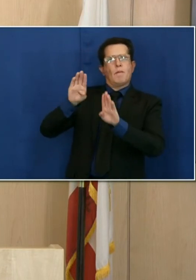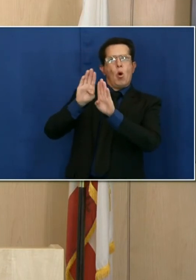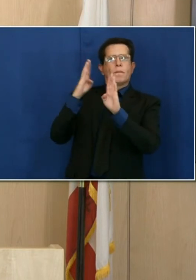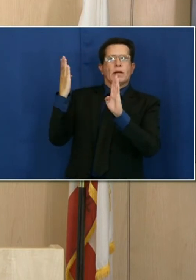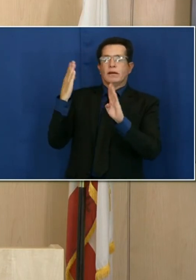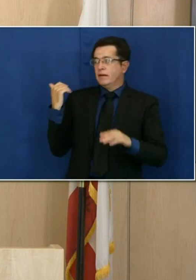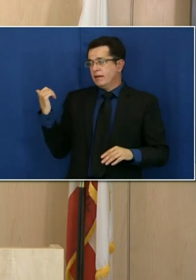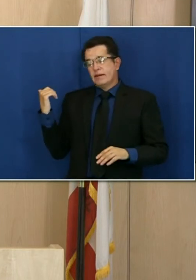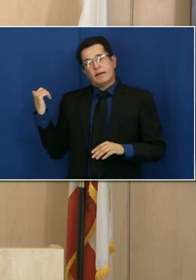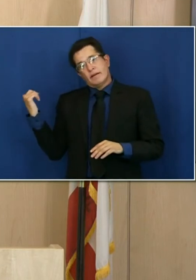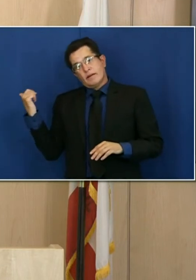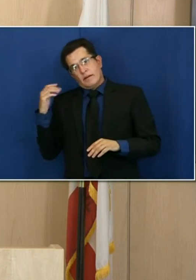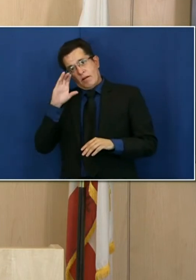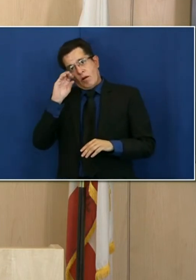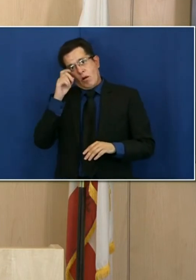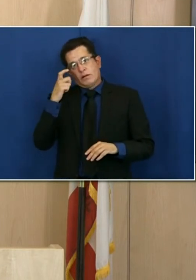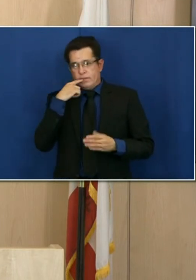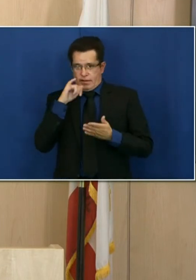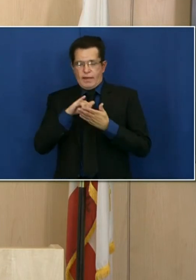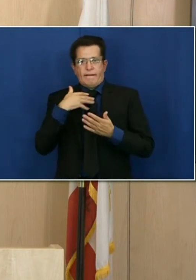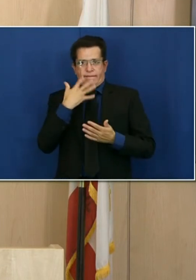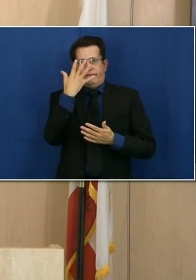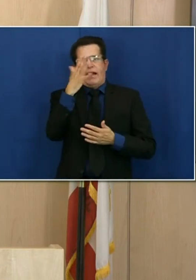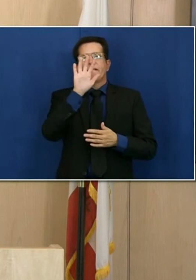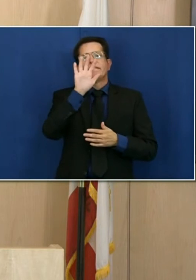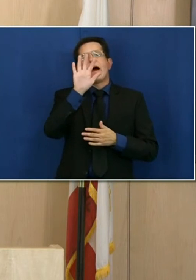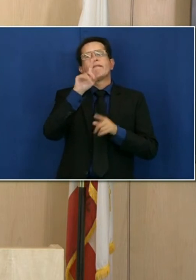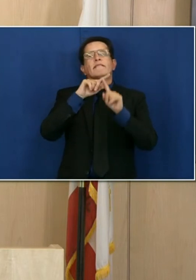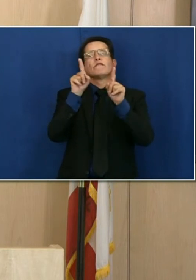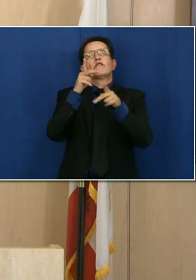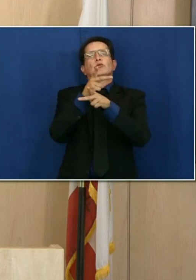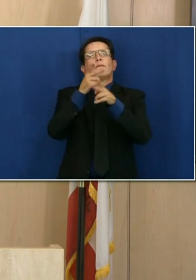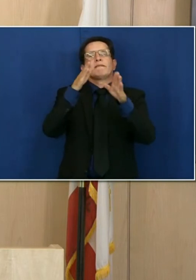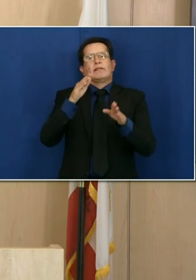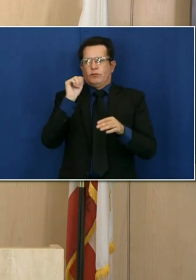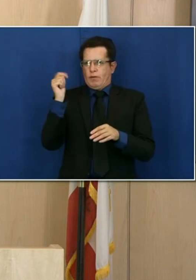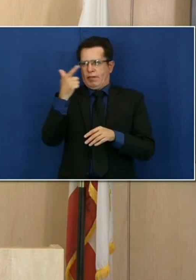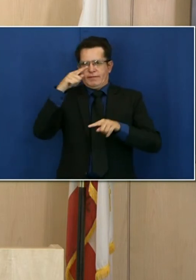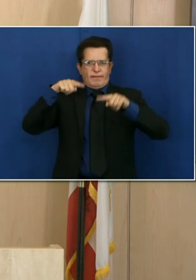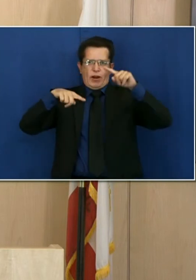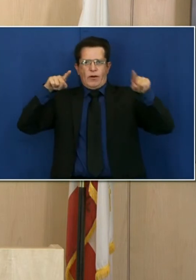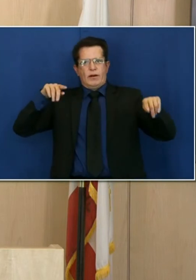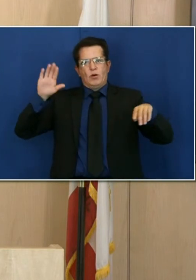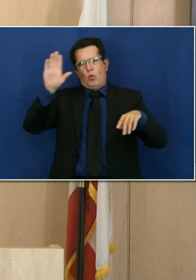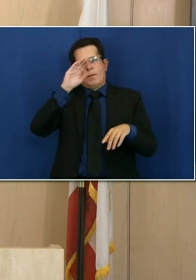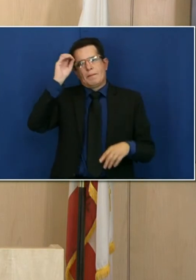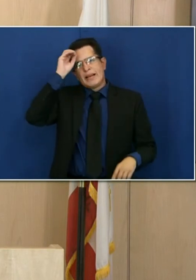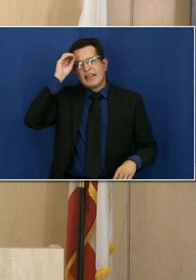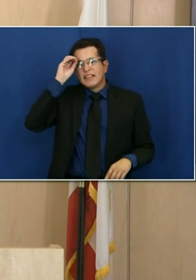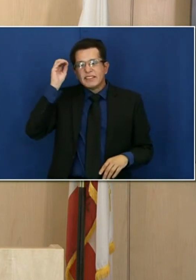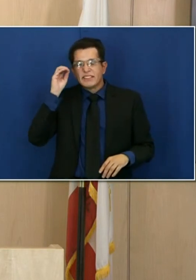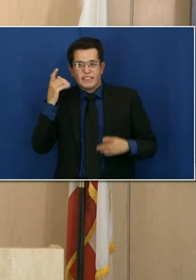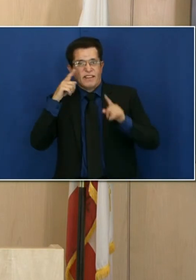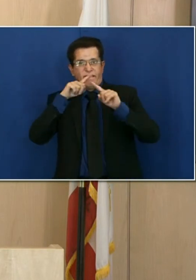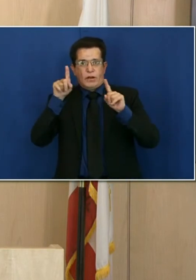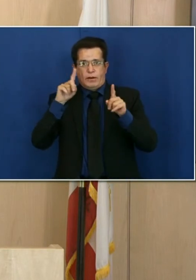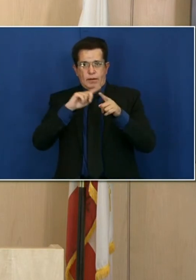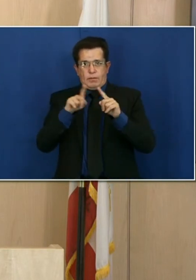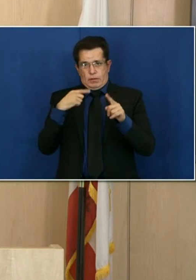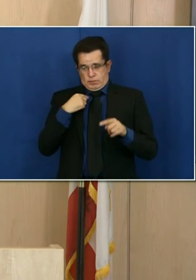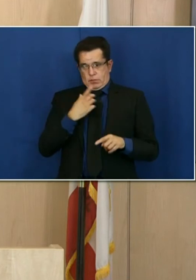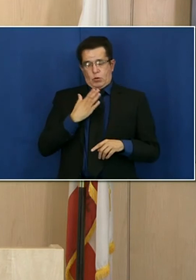5 supervisors, and each one of them obviously have their own opinions on all sorts of different issues. But as far as I'm concerned, speaking as